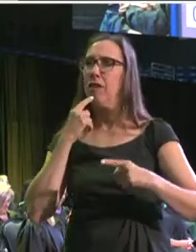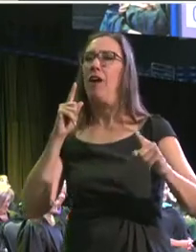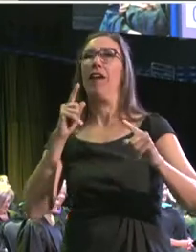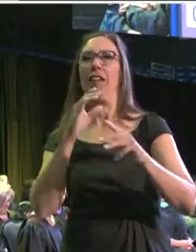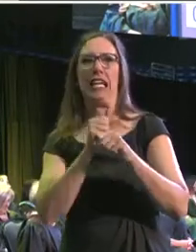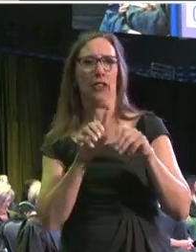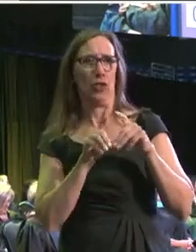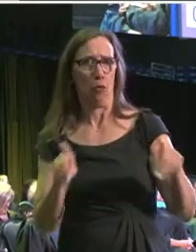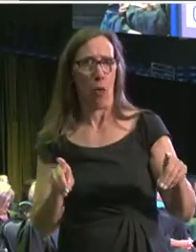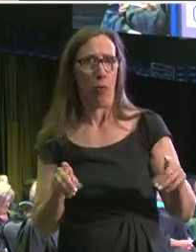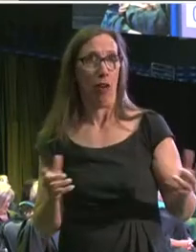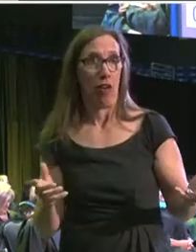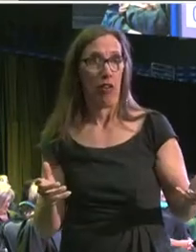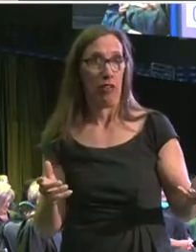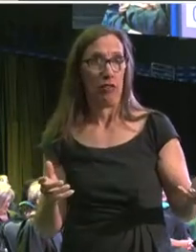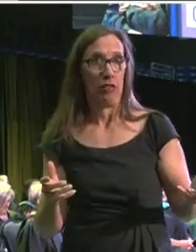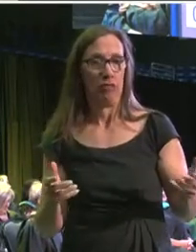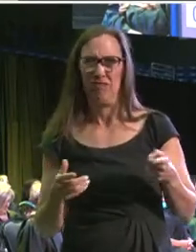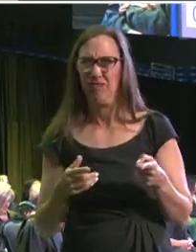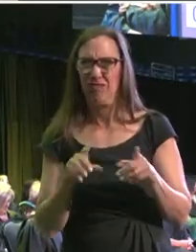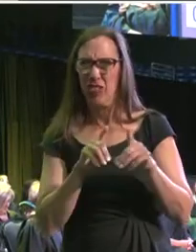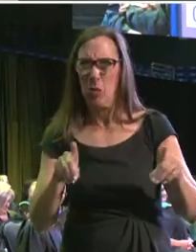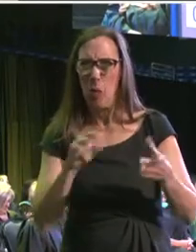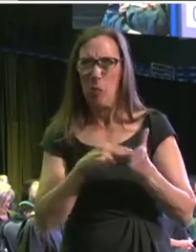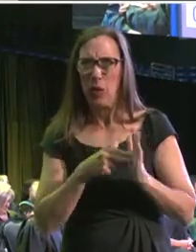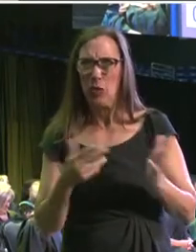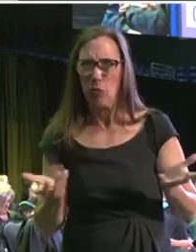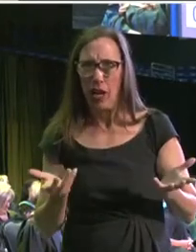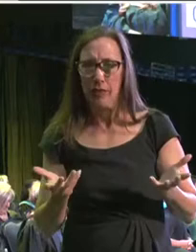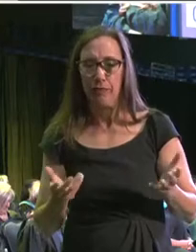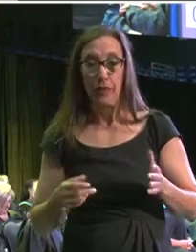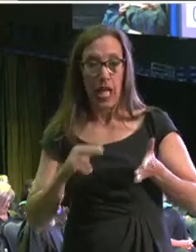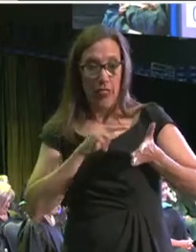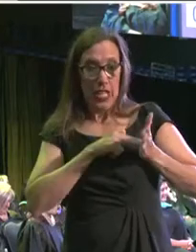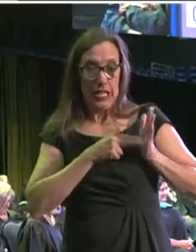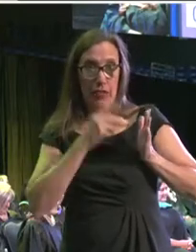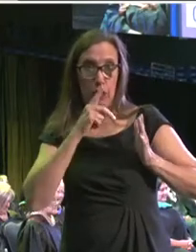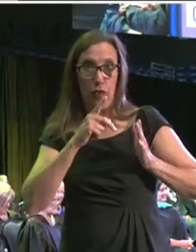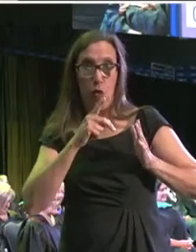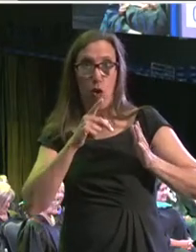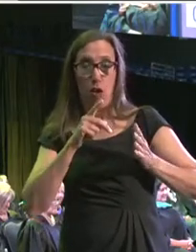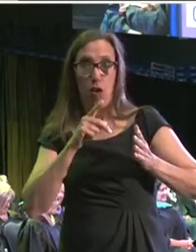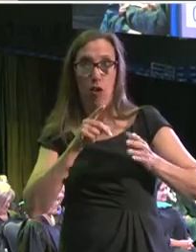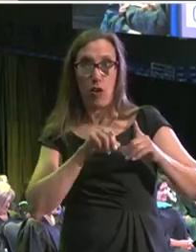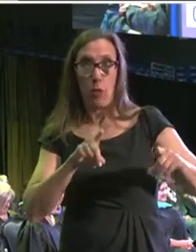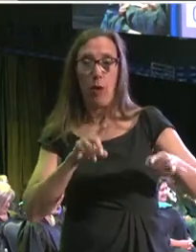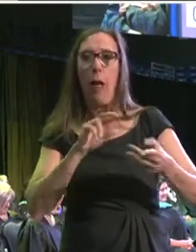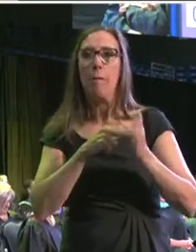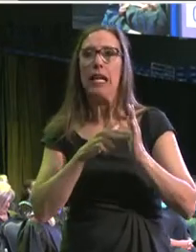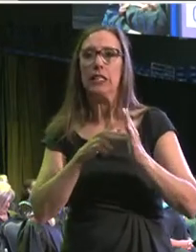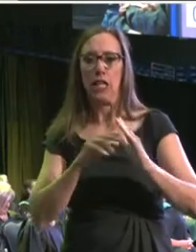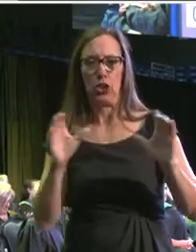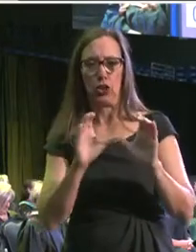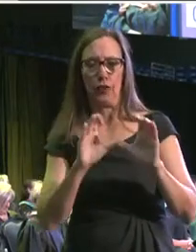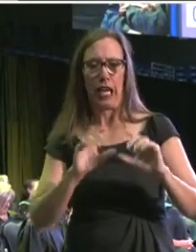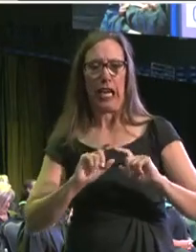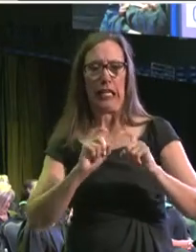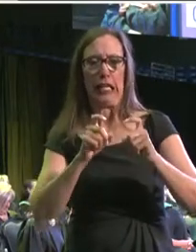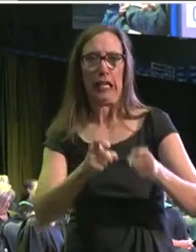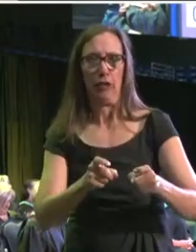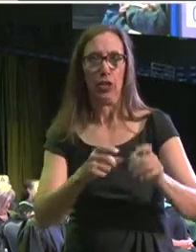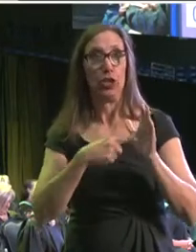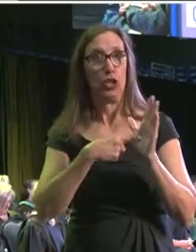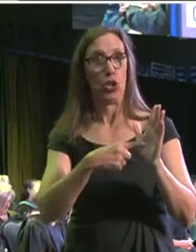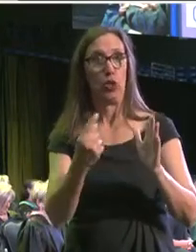our diploma. Well, what is a diploma? By definition, a diploma is a certificate awarded by an educational establishment to